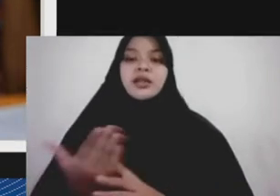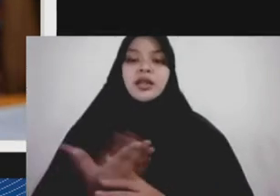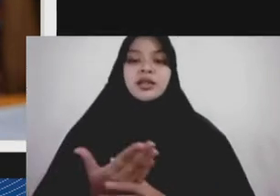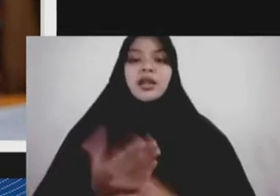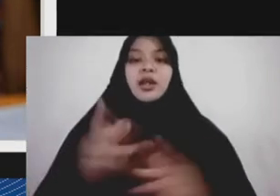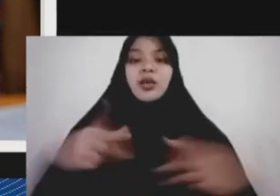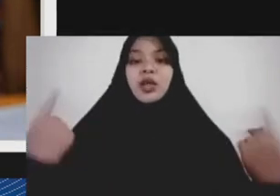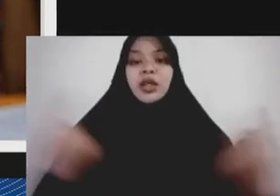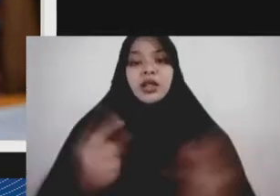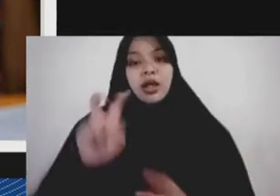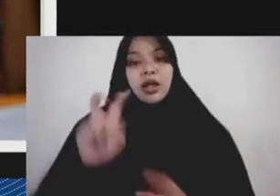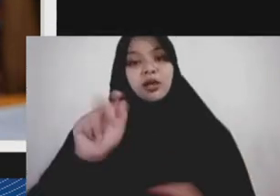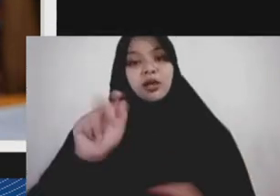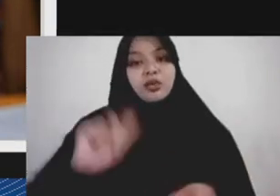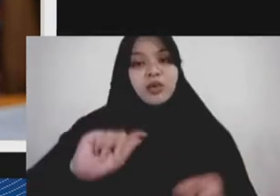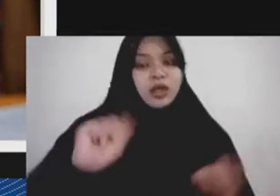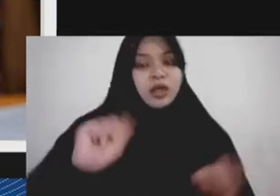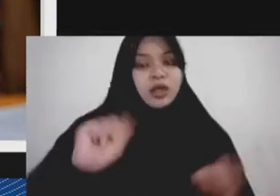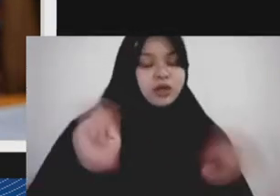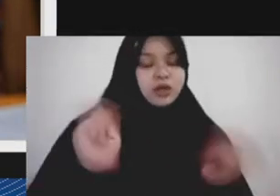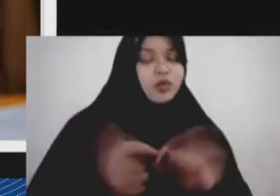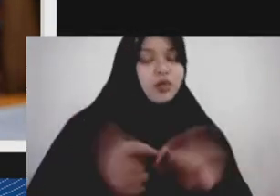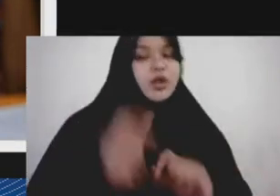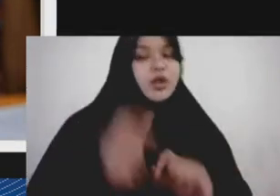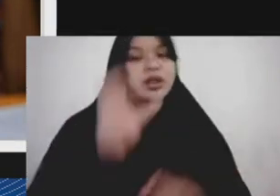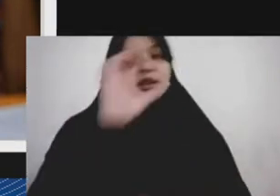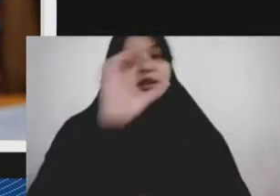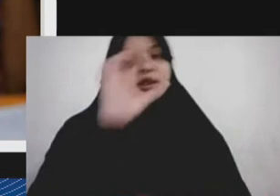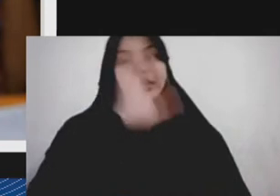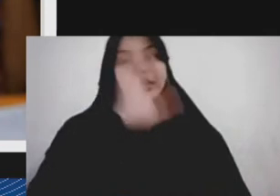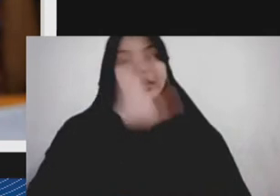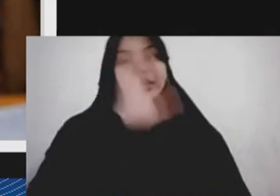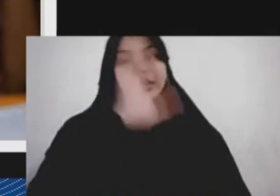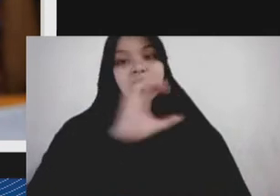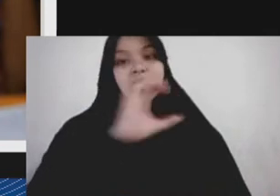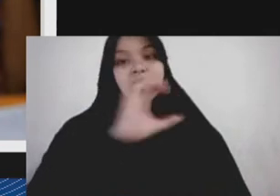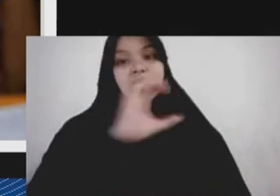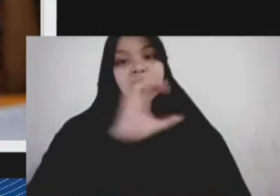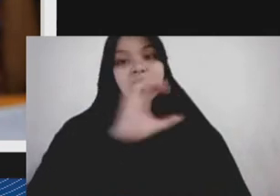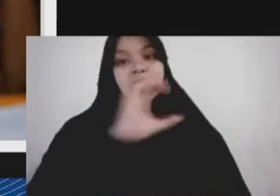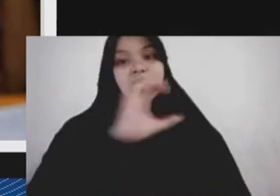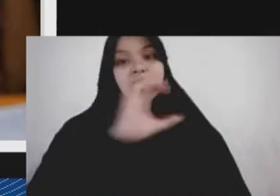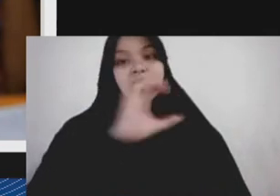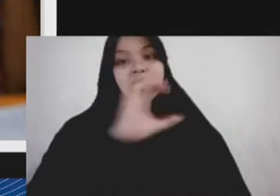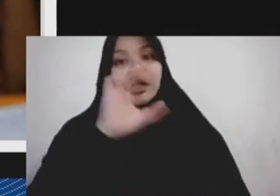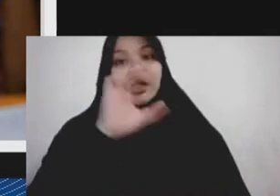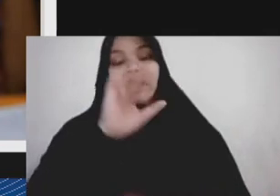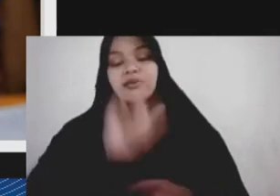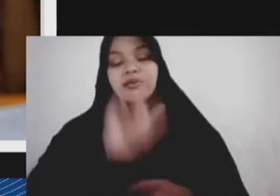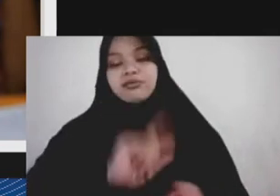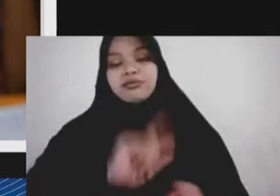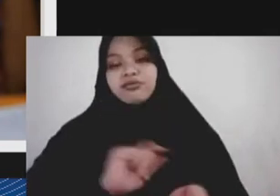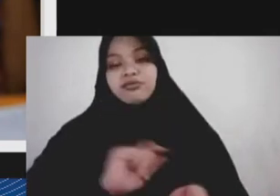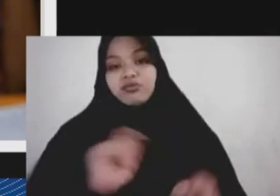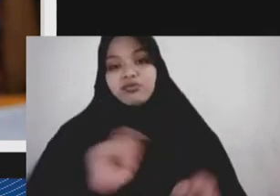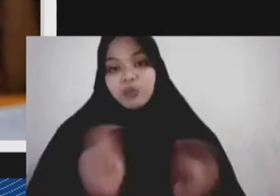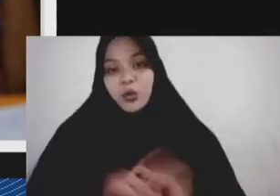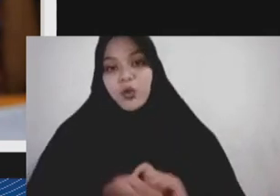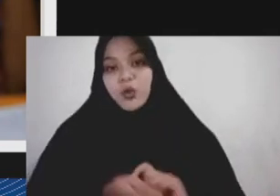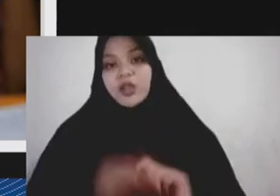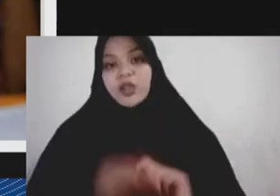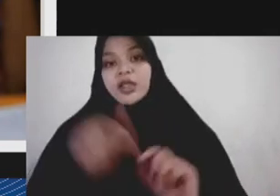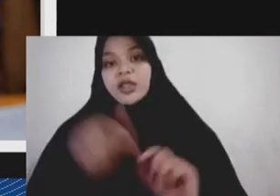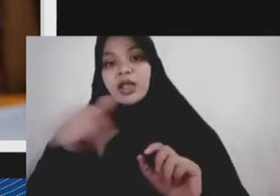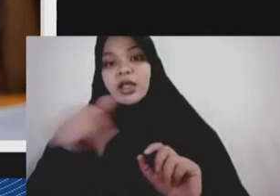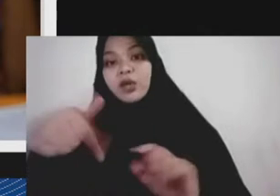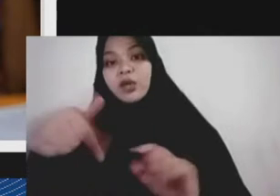that we provide responses, that we are responsive to GBV survivors. So that can include strengthening the capacity of